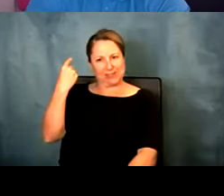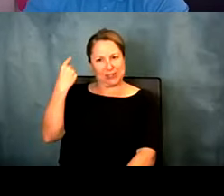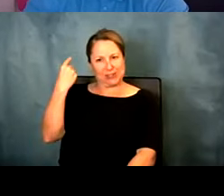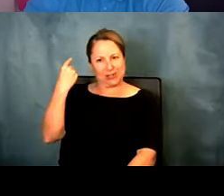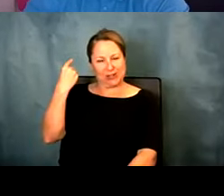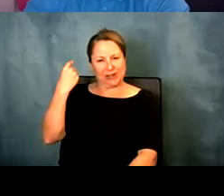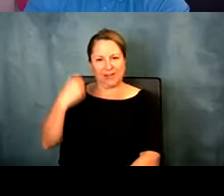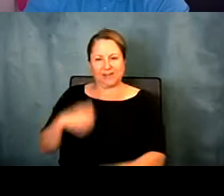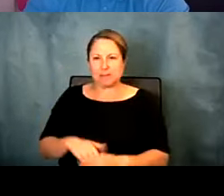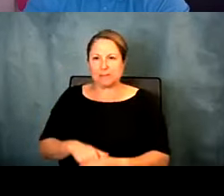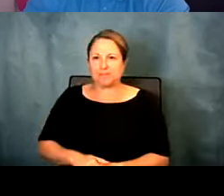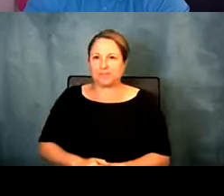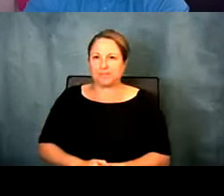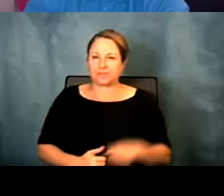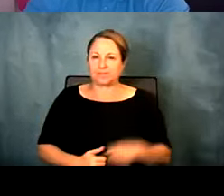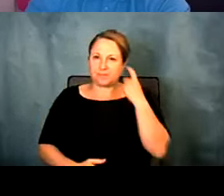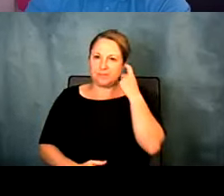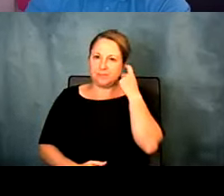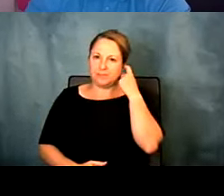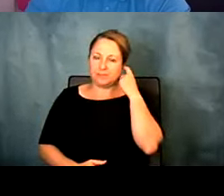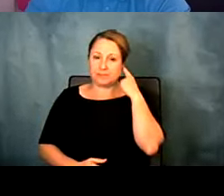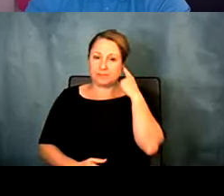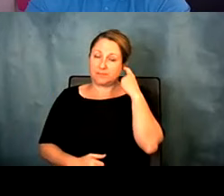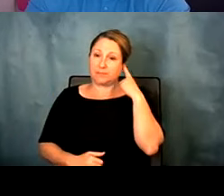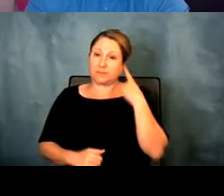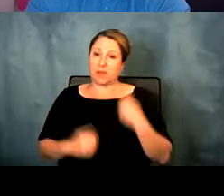impressive that we're having the level of protection that we are,